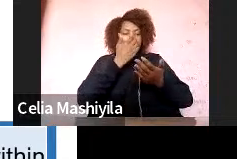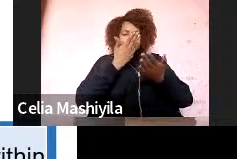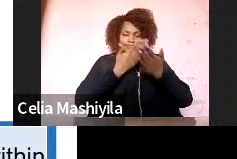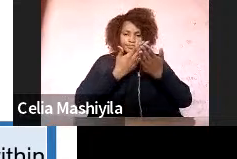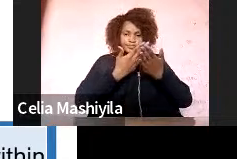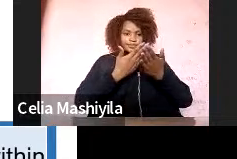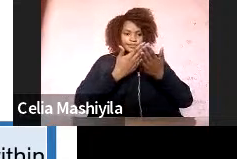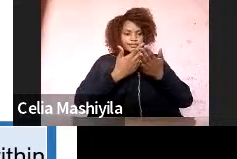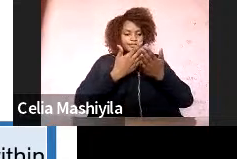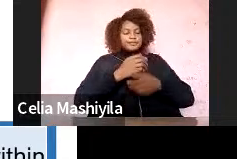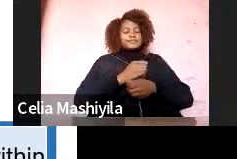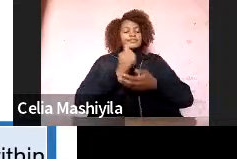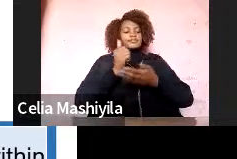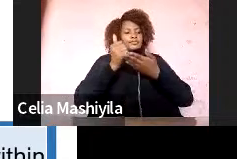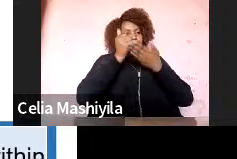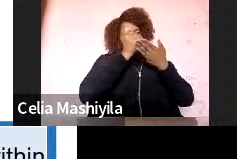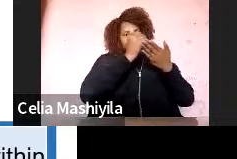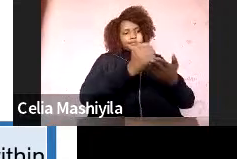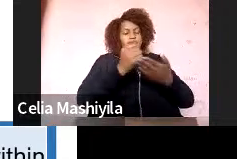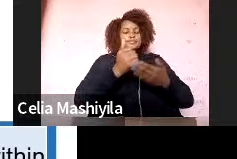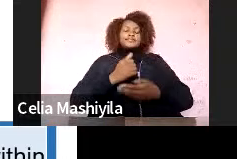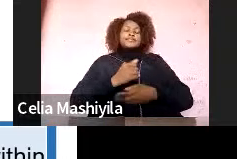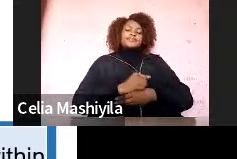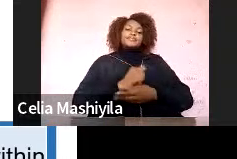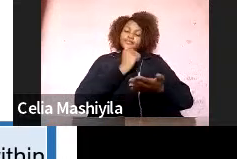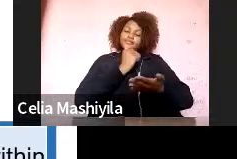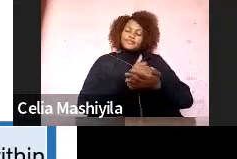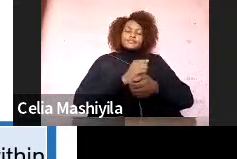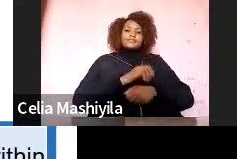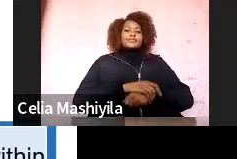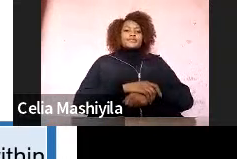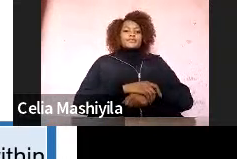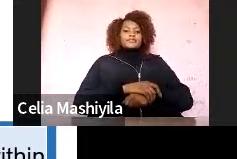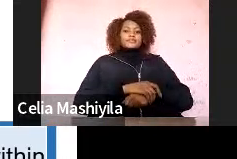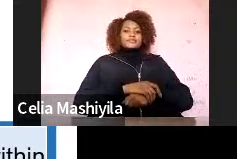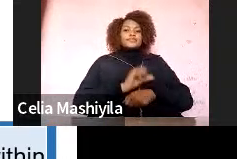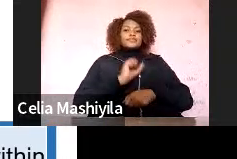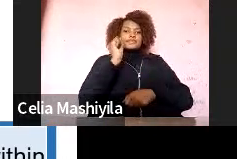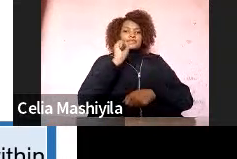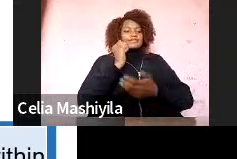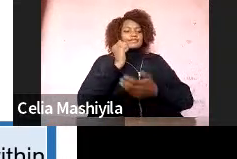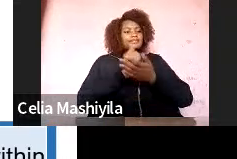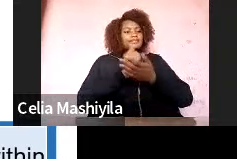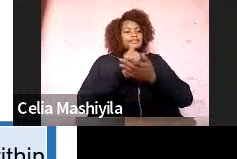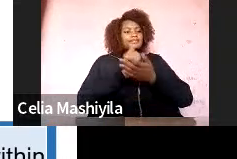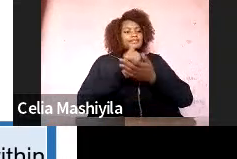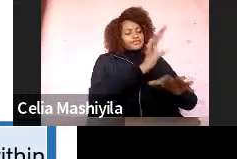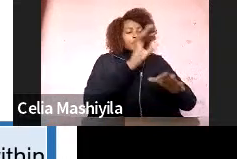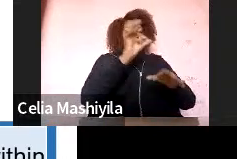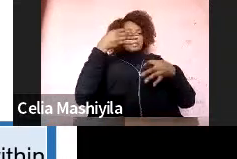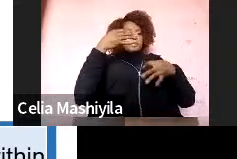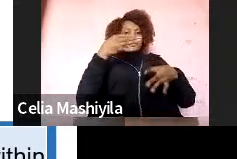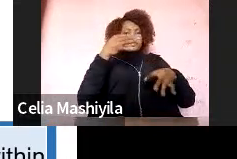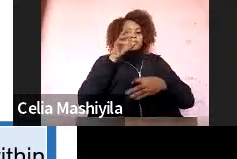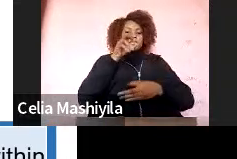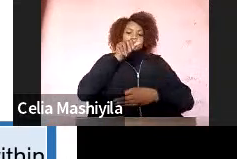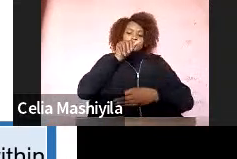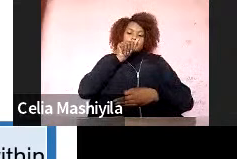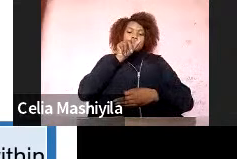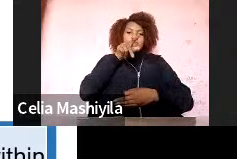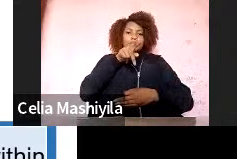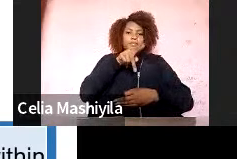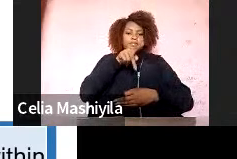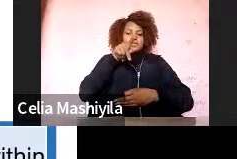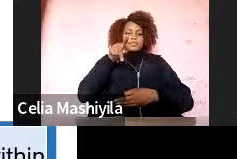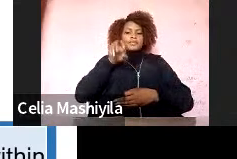tell you and indicate to you that your appeal should be finalized within 60